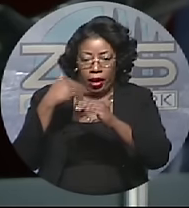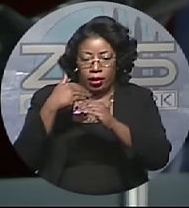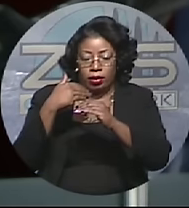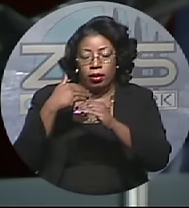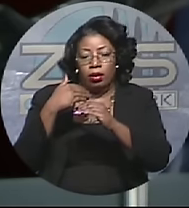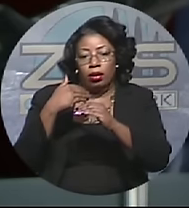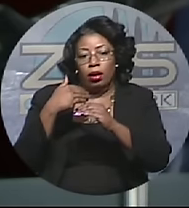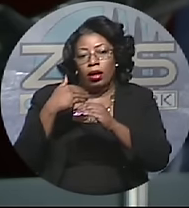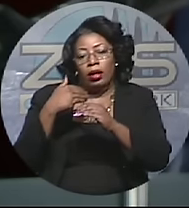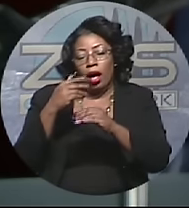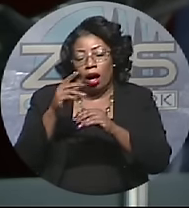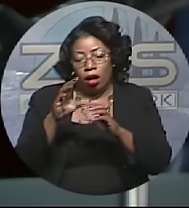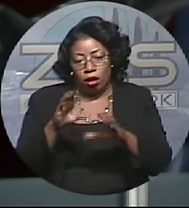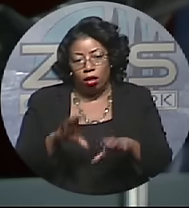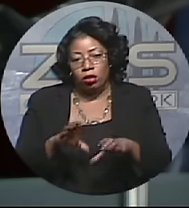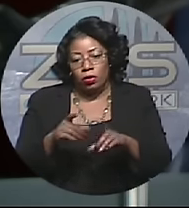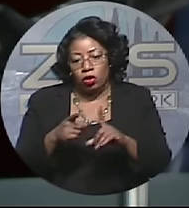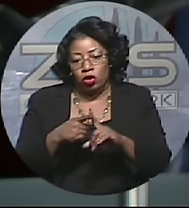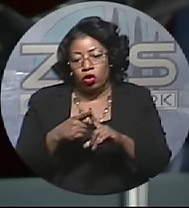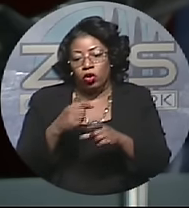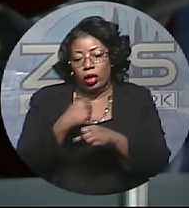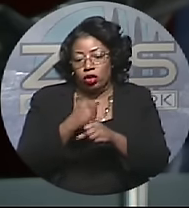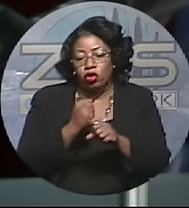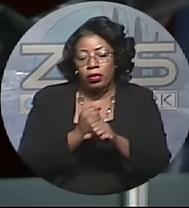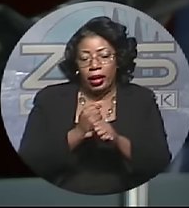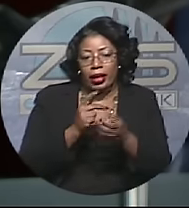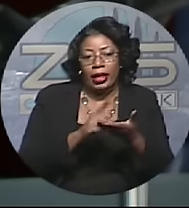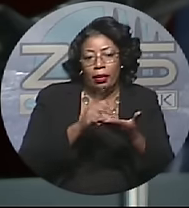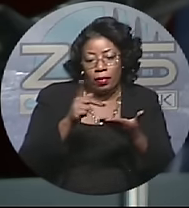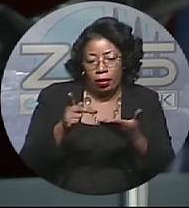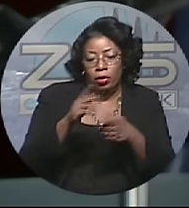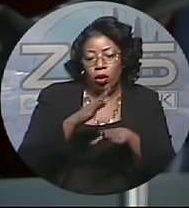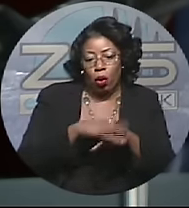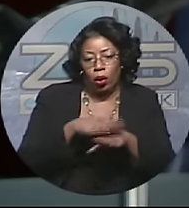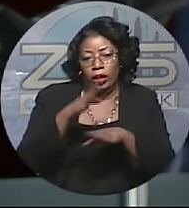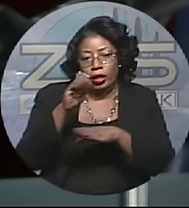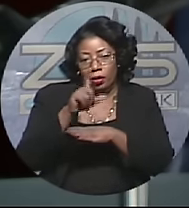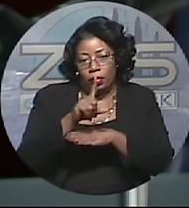be making the payments on their bill that would be required.